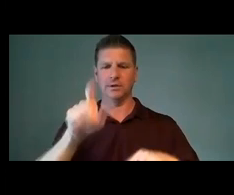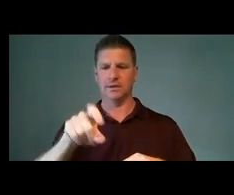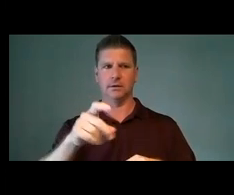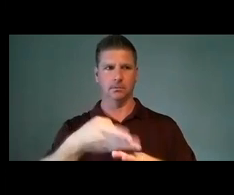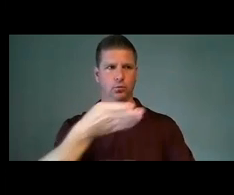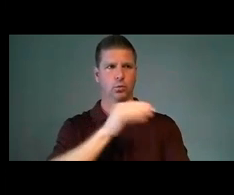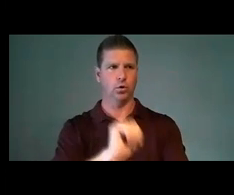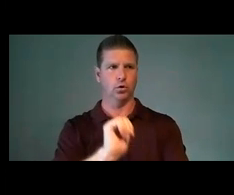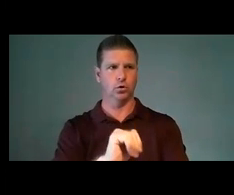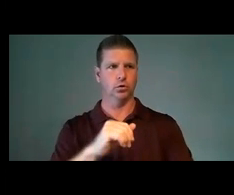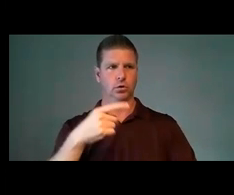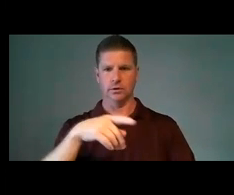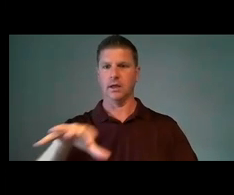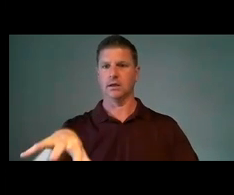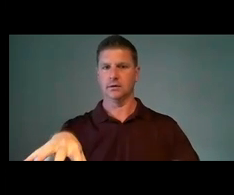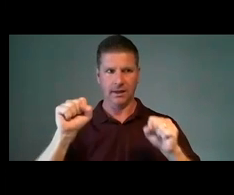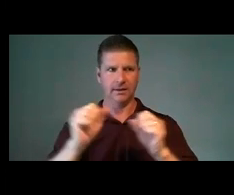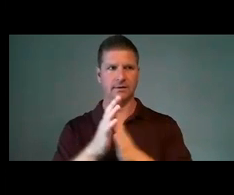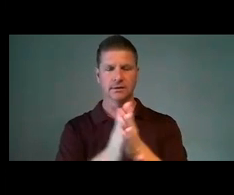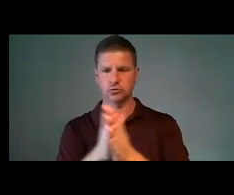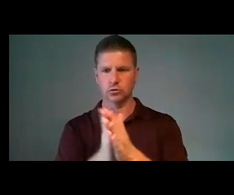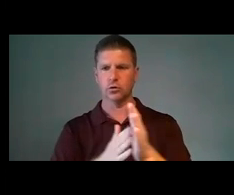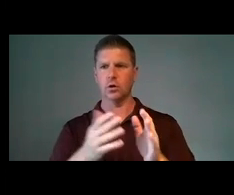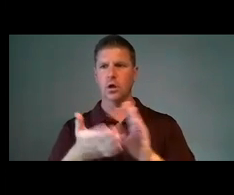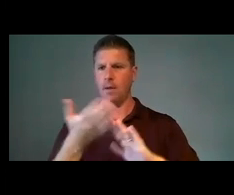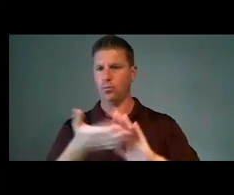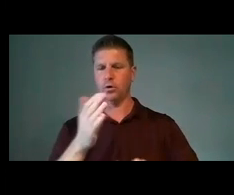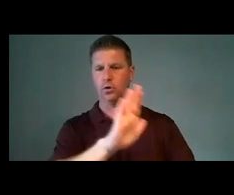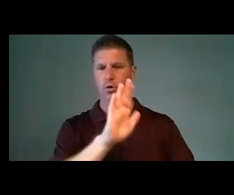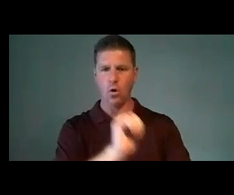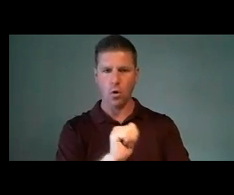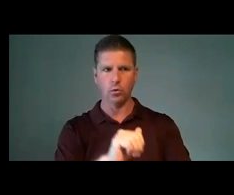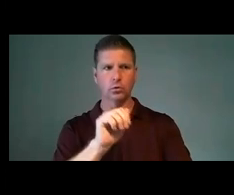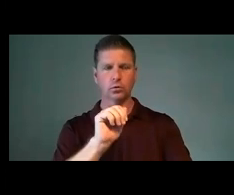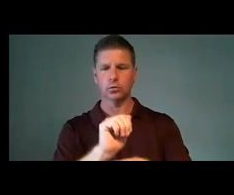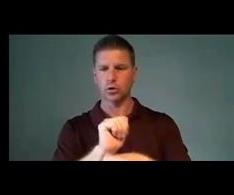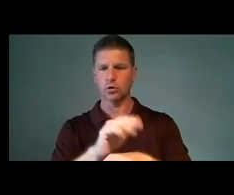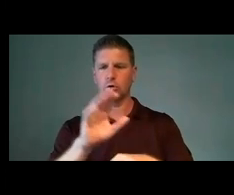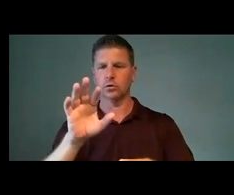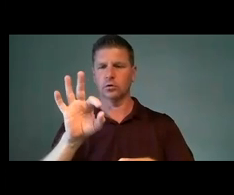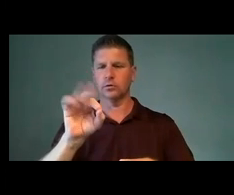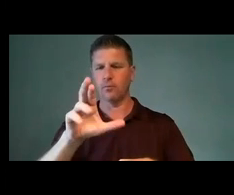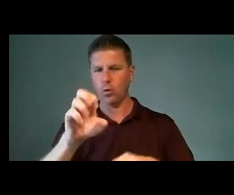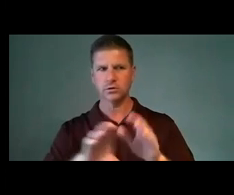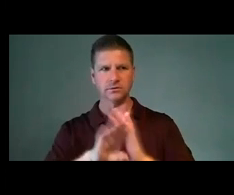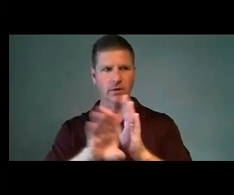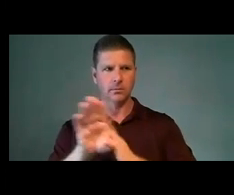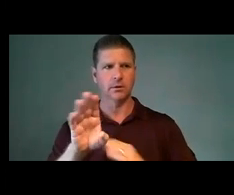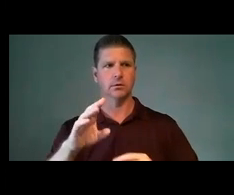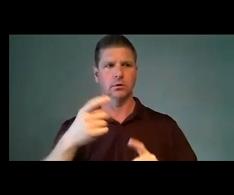taken the initiative to operate their own workforce development right out of